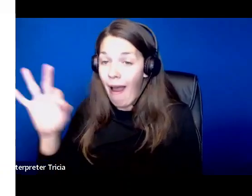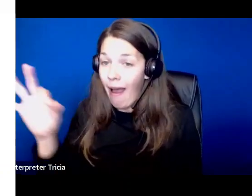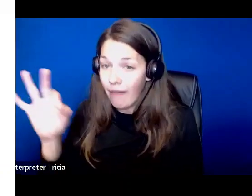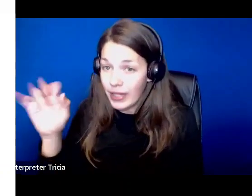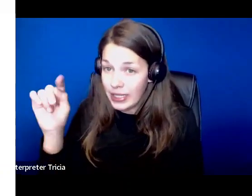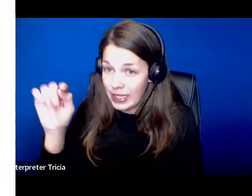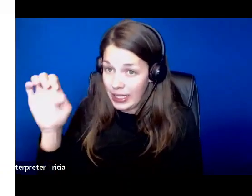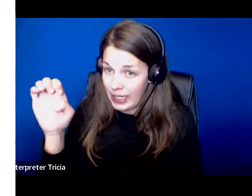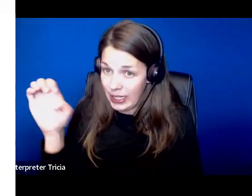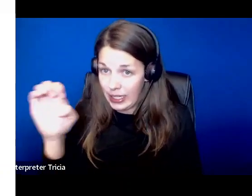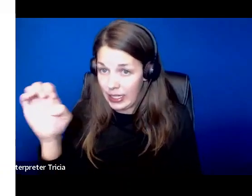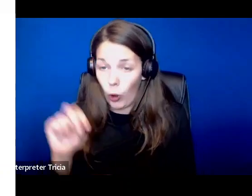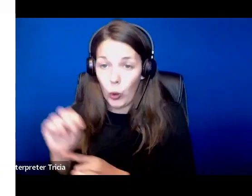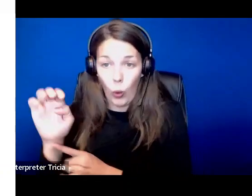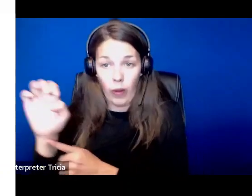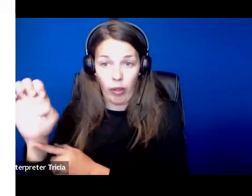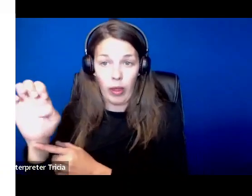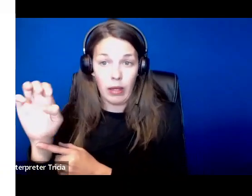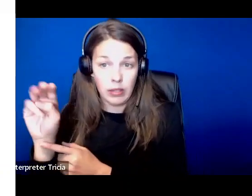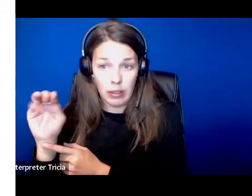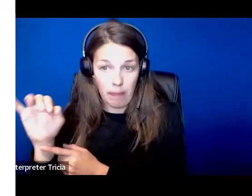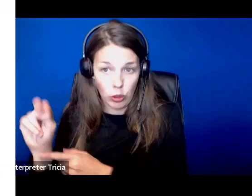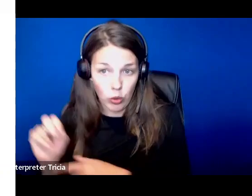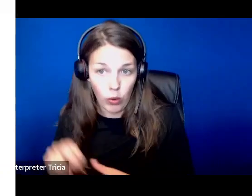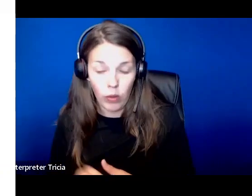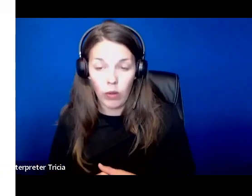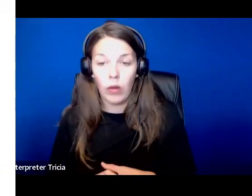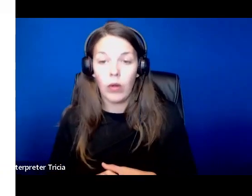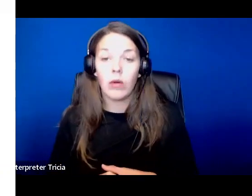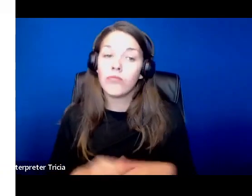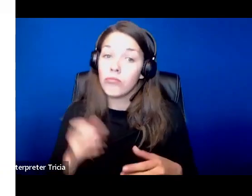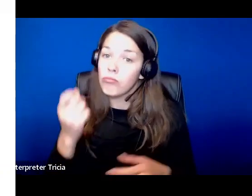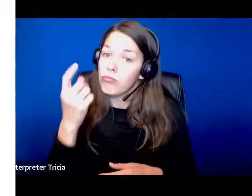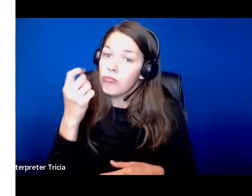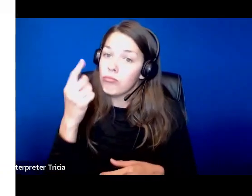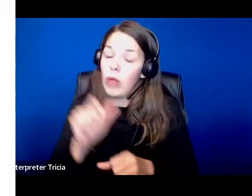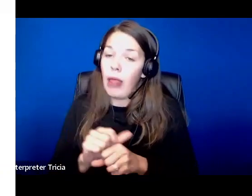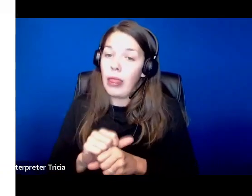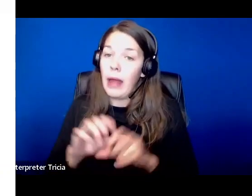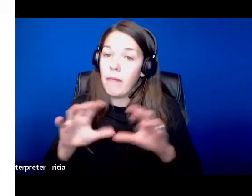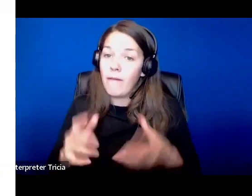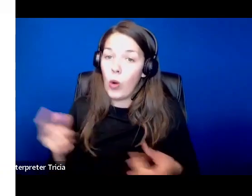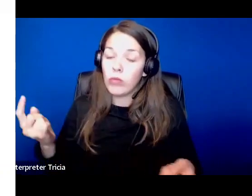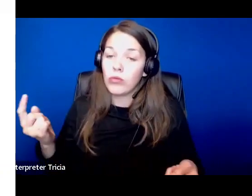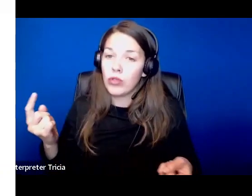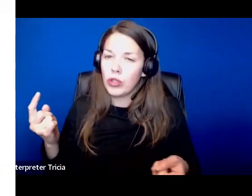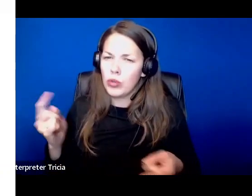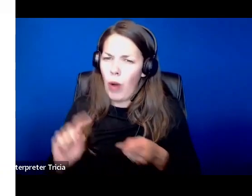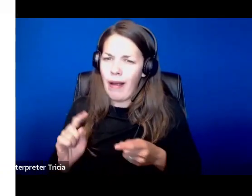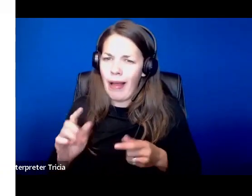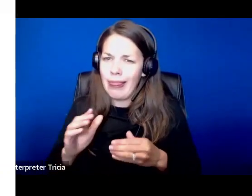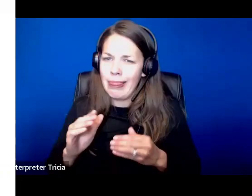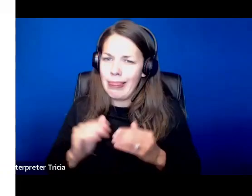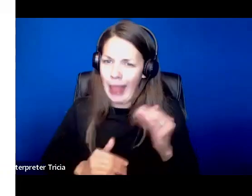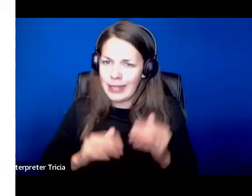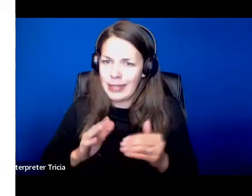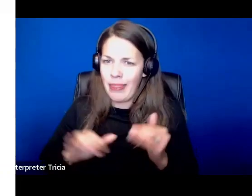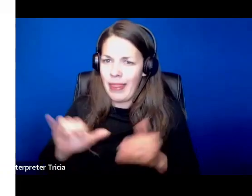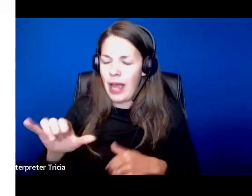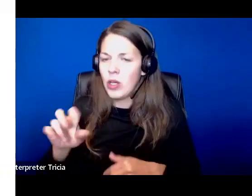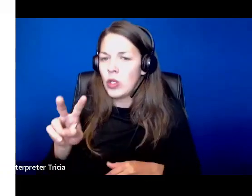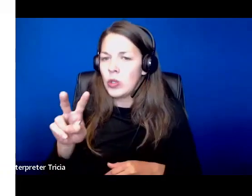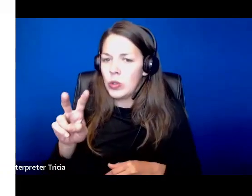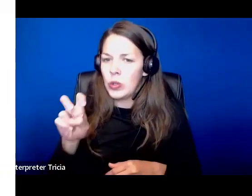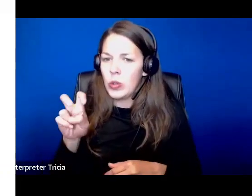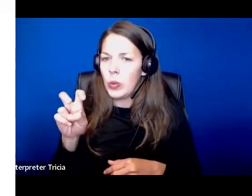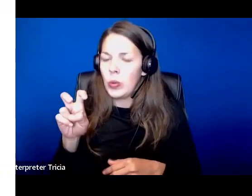in Northeast Minnesota. And note that the labor force shrunk by less than that, by